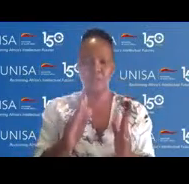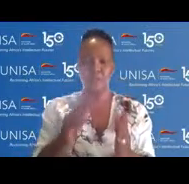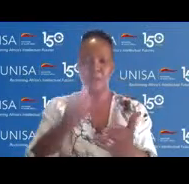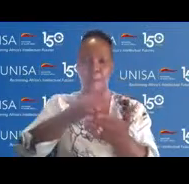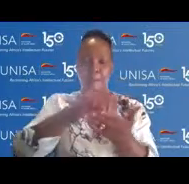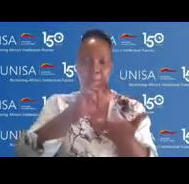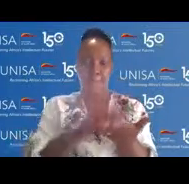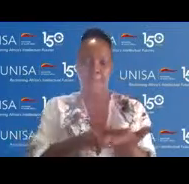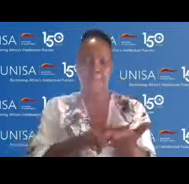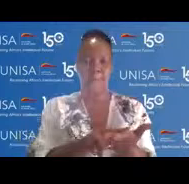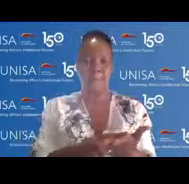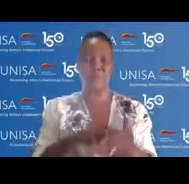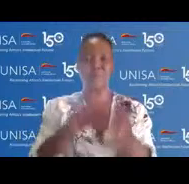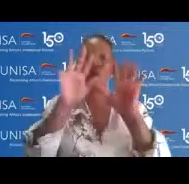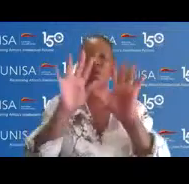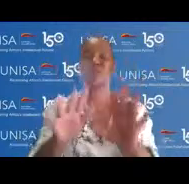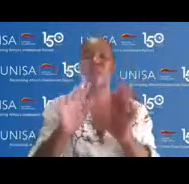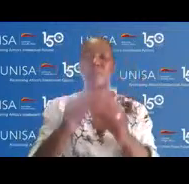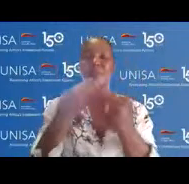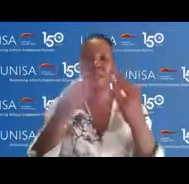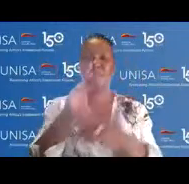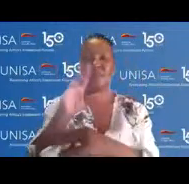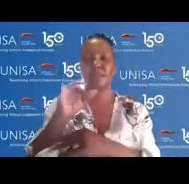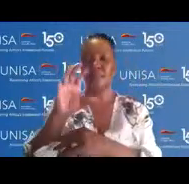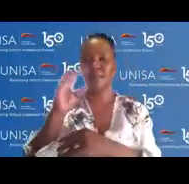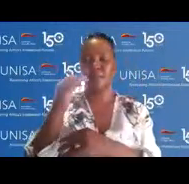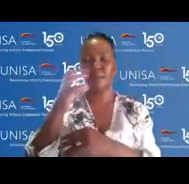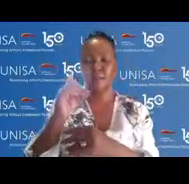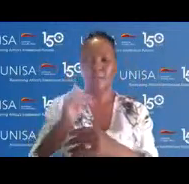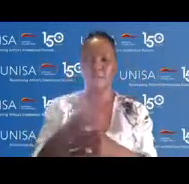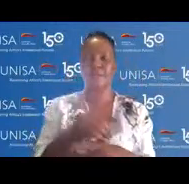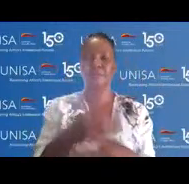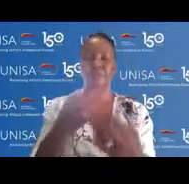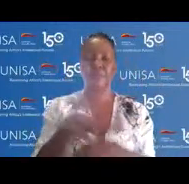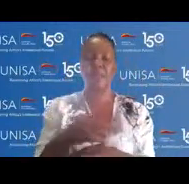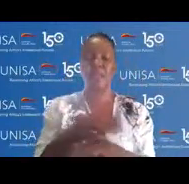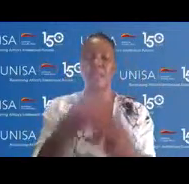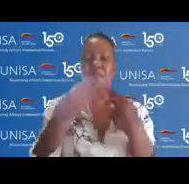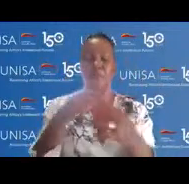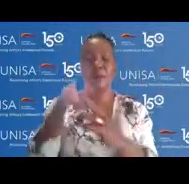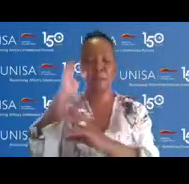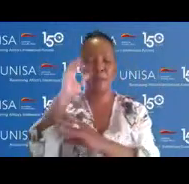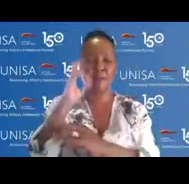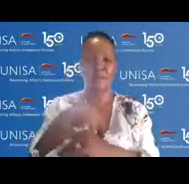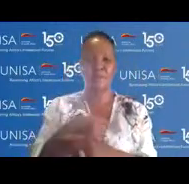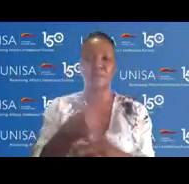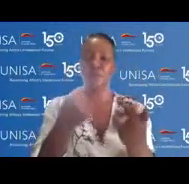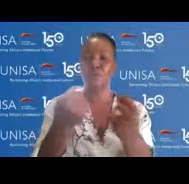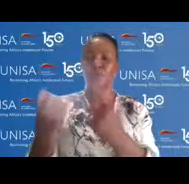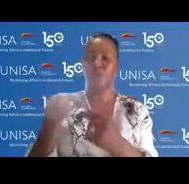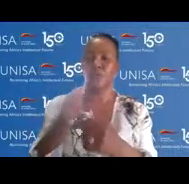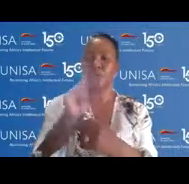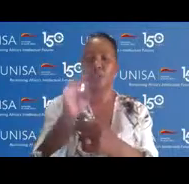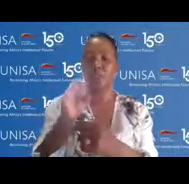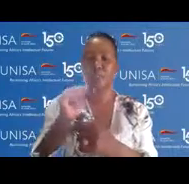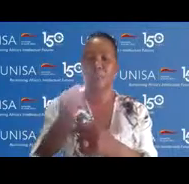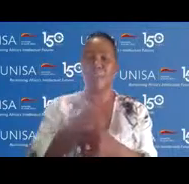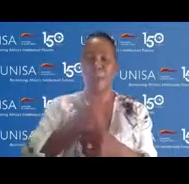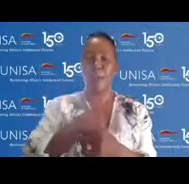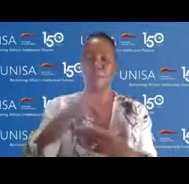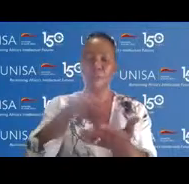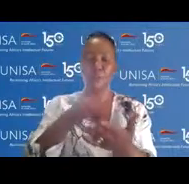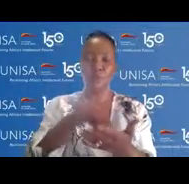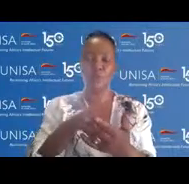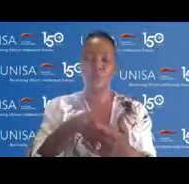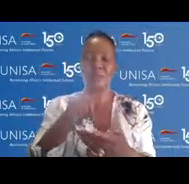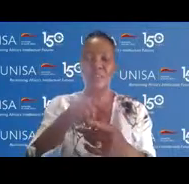Awesome. Yes, thanks, Richard. Good one. Thanks for the reminder. So guys, just remember that if you do have the UNISA My Modules one, it's busy getting